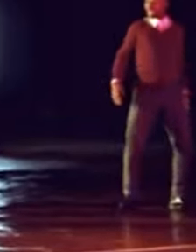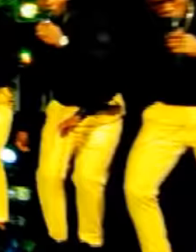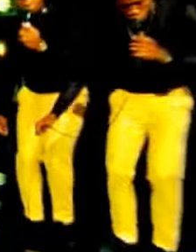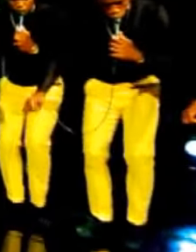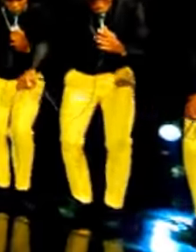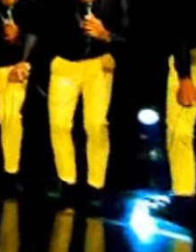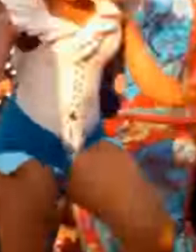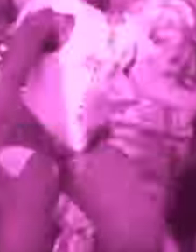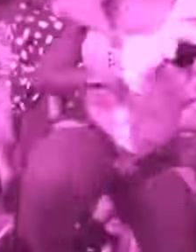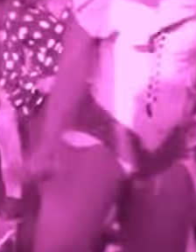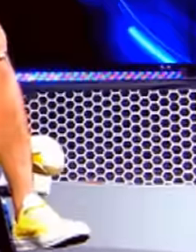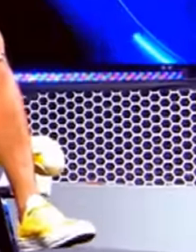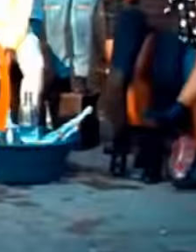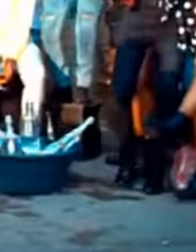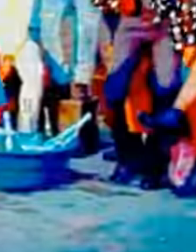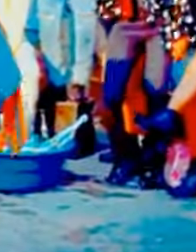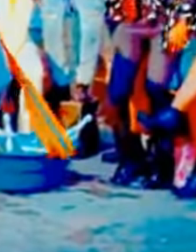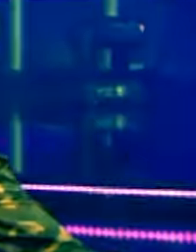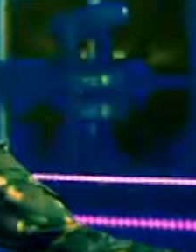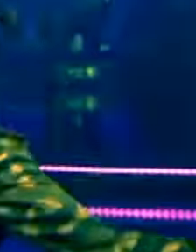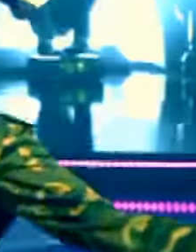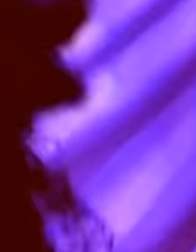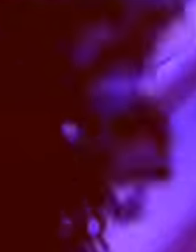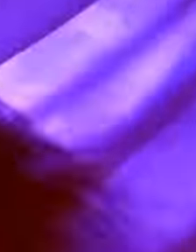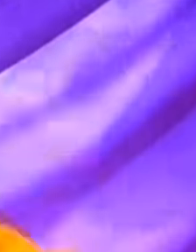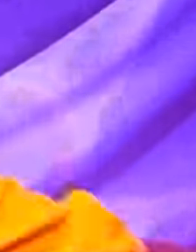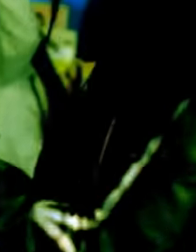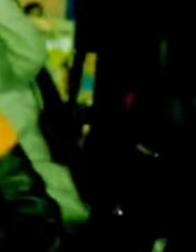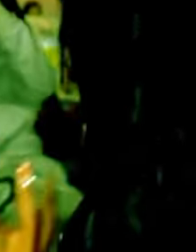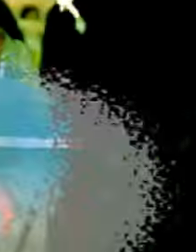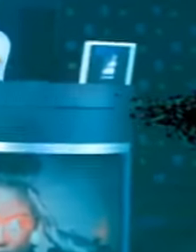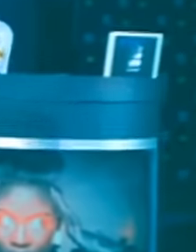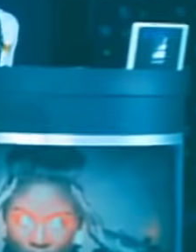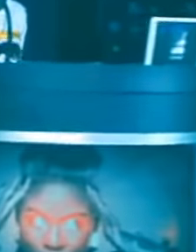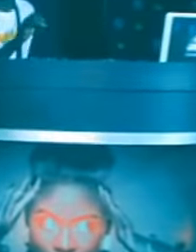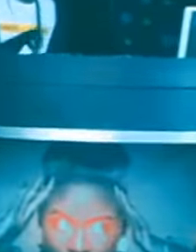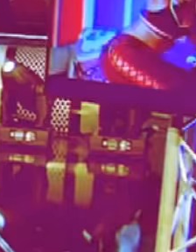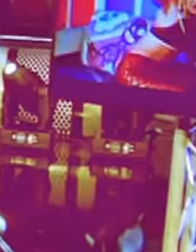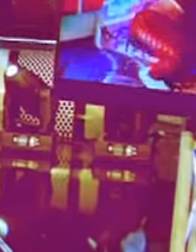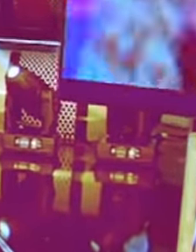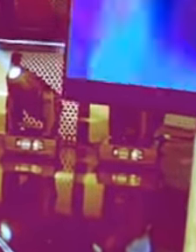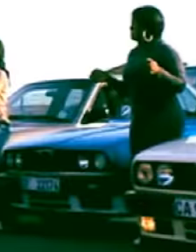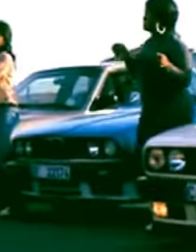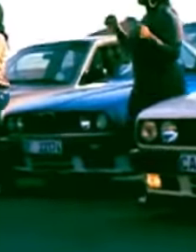Get your hearts racing, your hands clapping, and your feet tapping, because eLive Amp in a vibe.